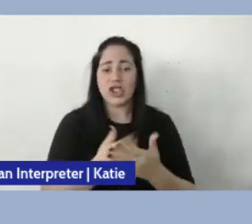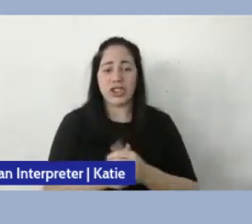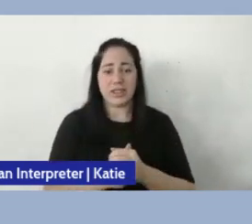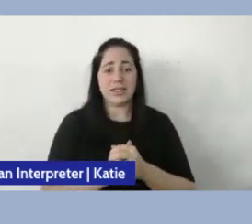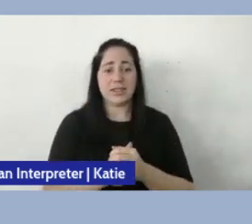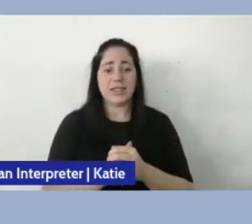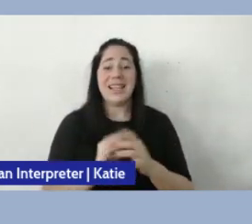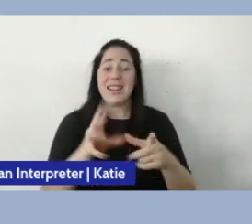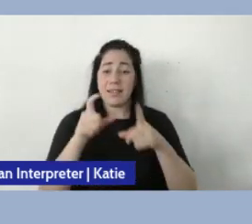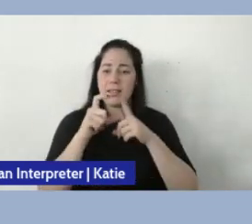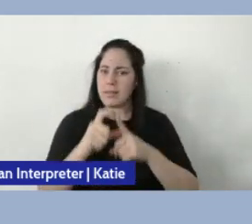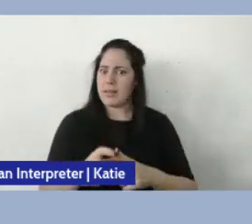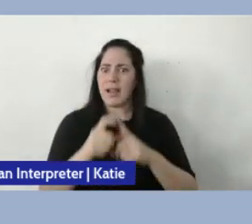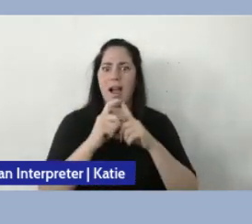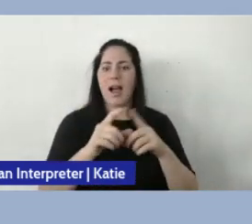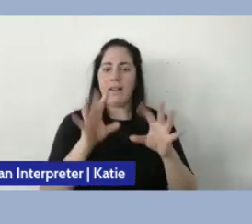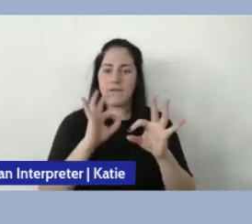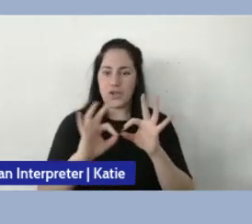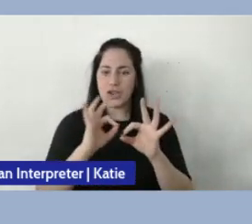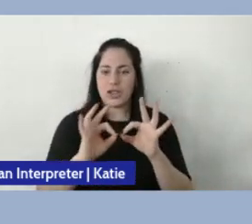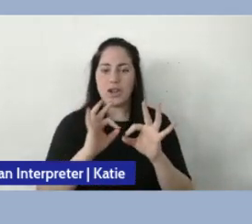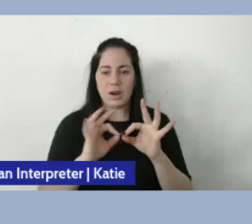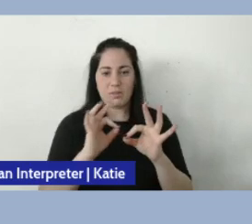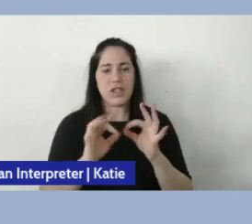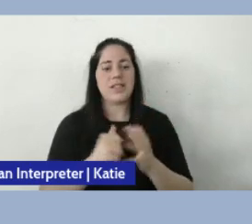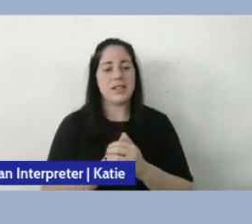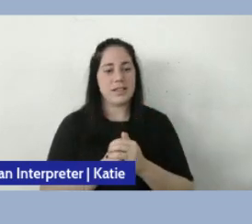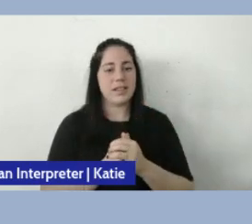interpreters in their role as part of the assessment.